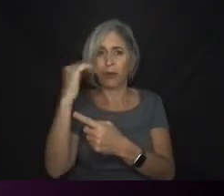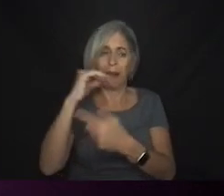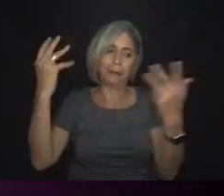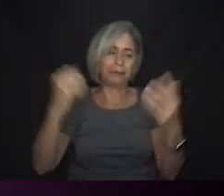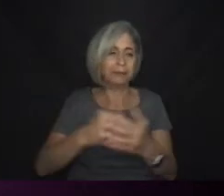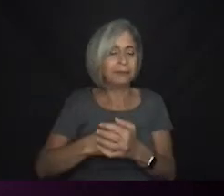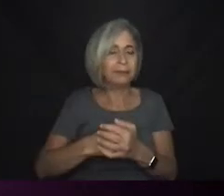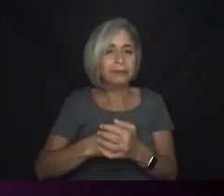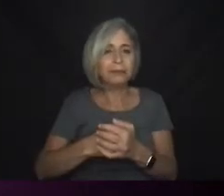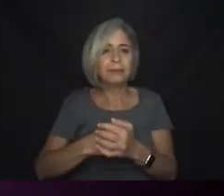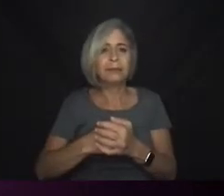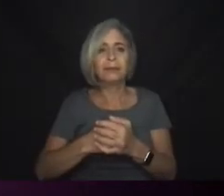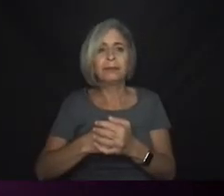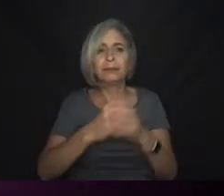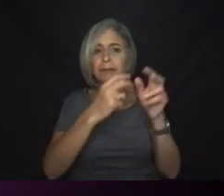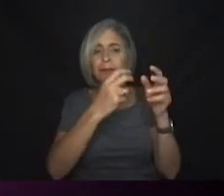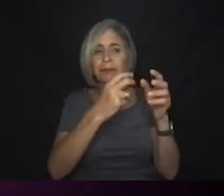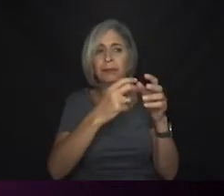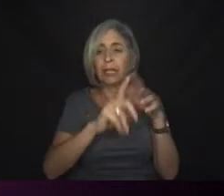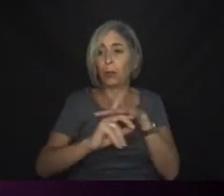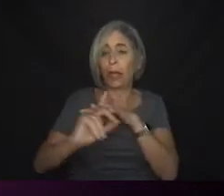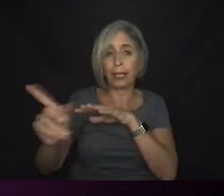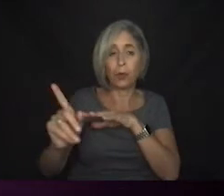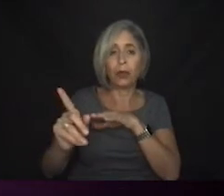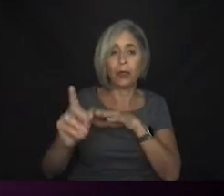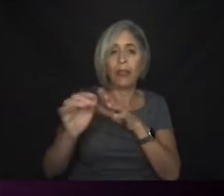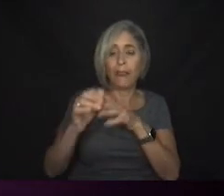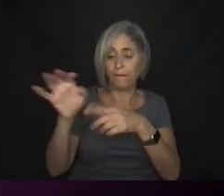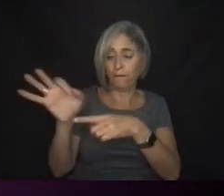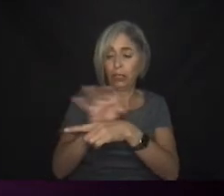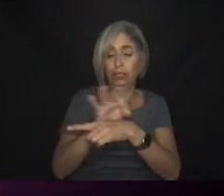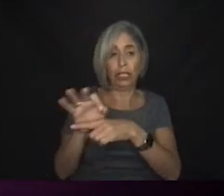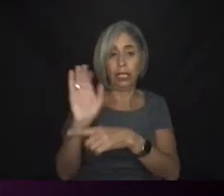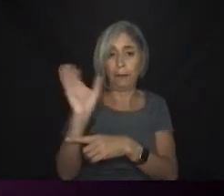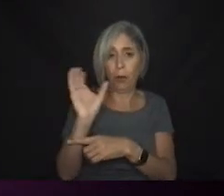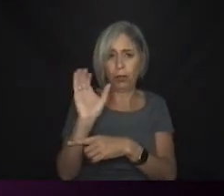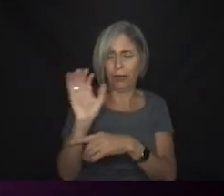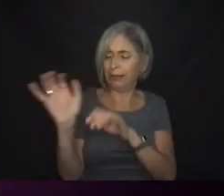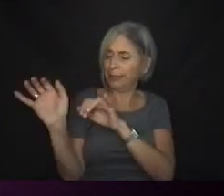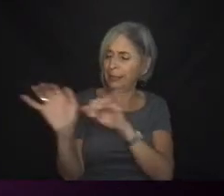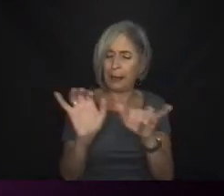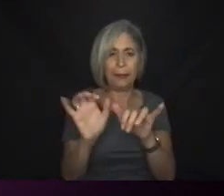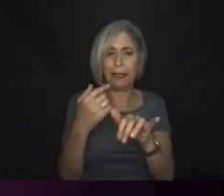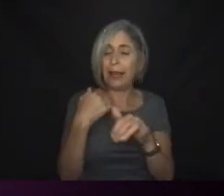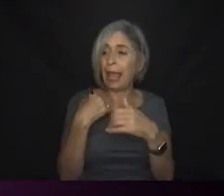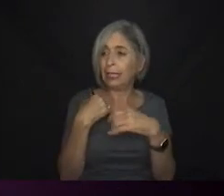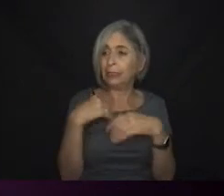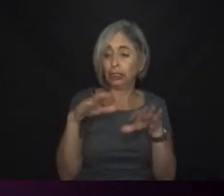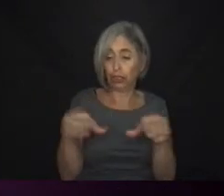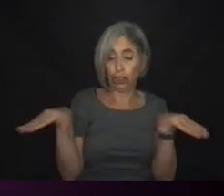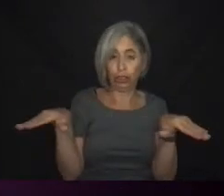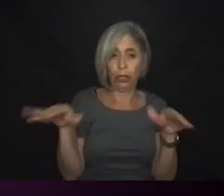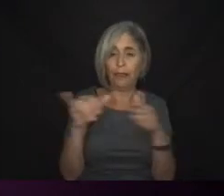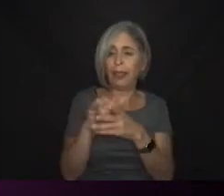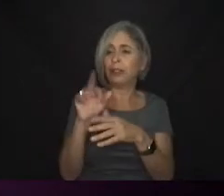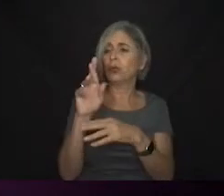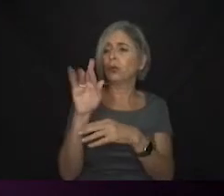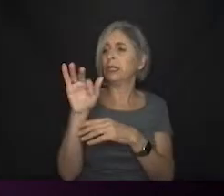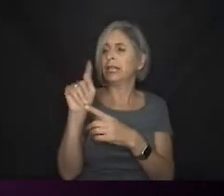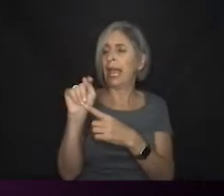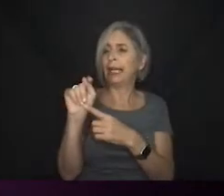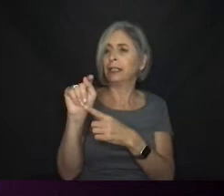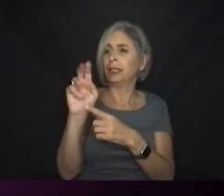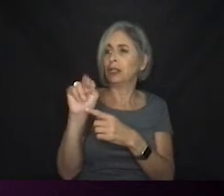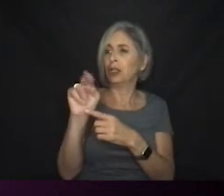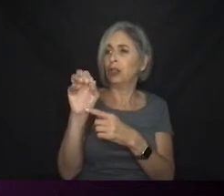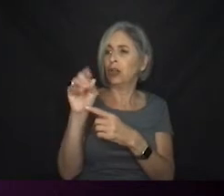And we'll just straight up export const route. It's a function component, same deal. It has children, that's a React node. And we